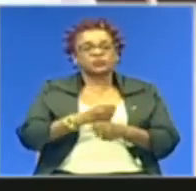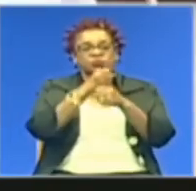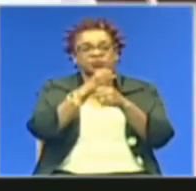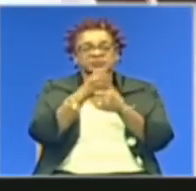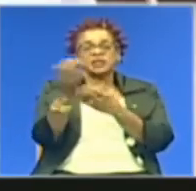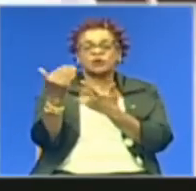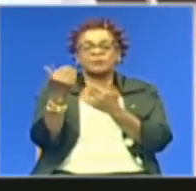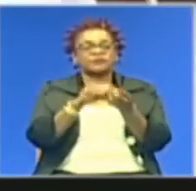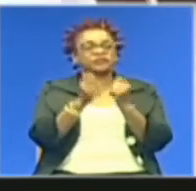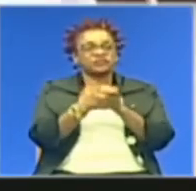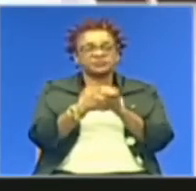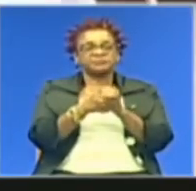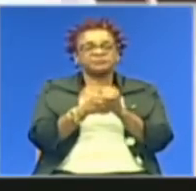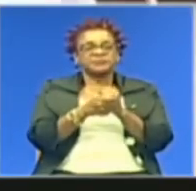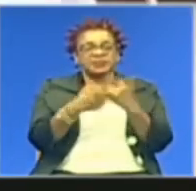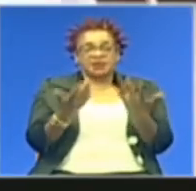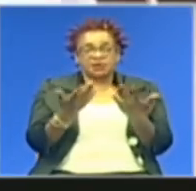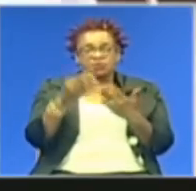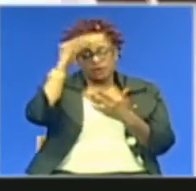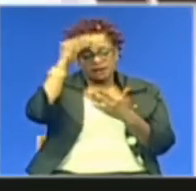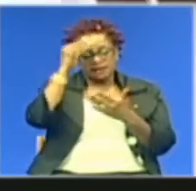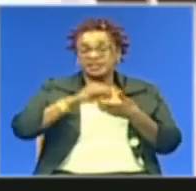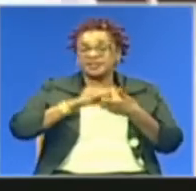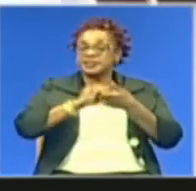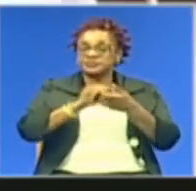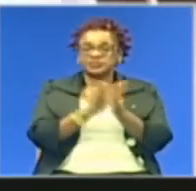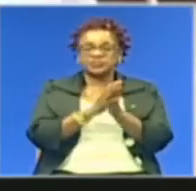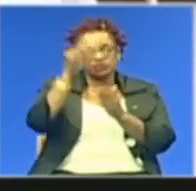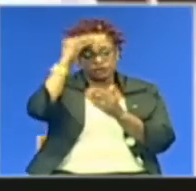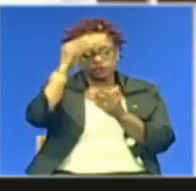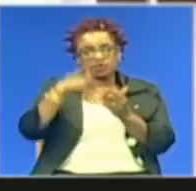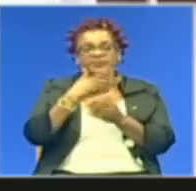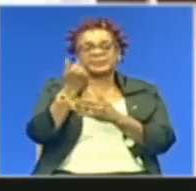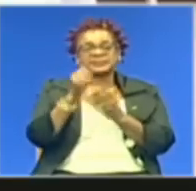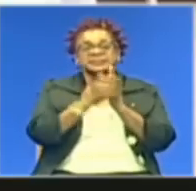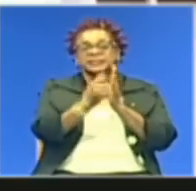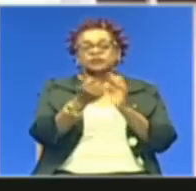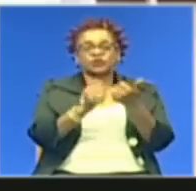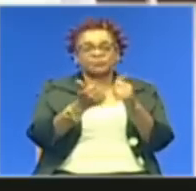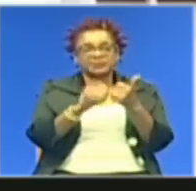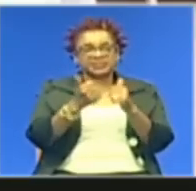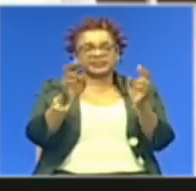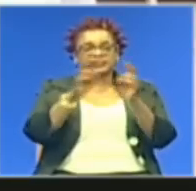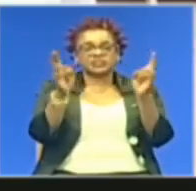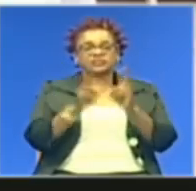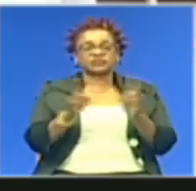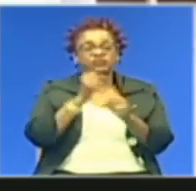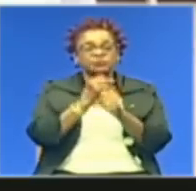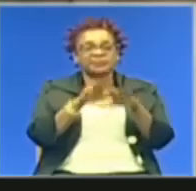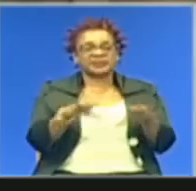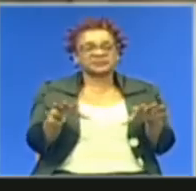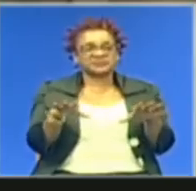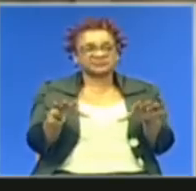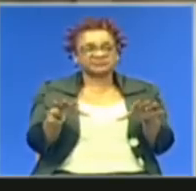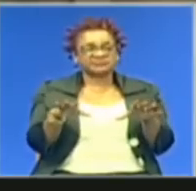a change in how learners engage in their education in order to get the best skills to compete in the international job market.